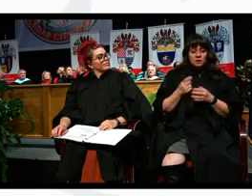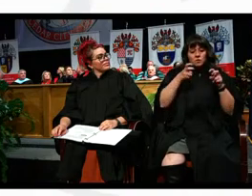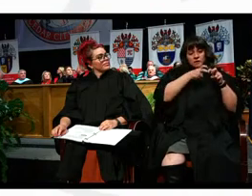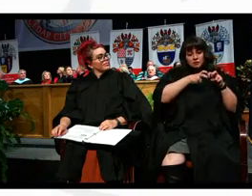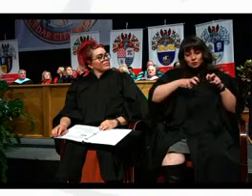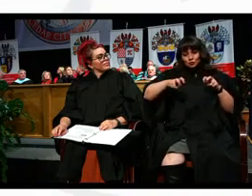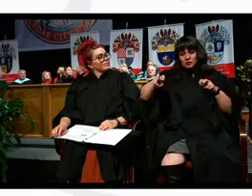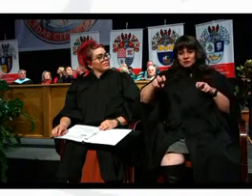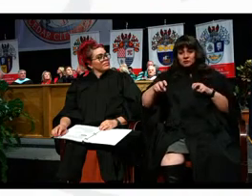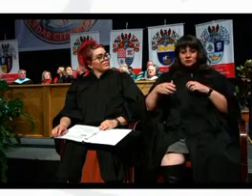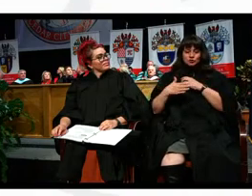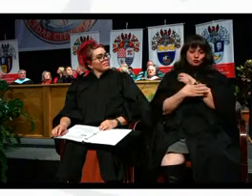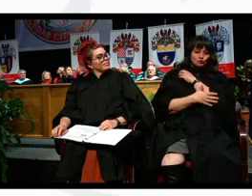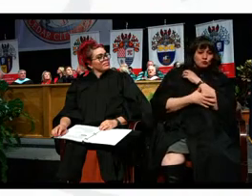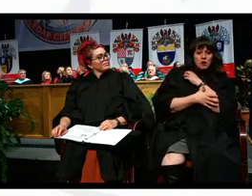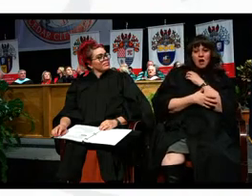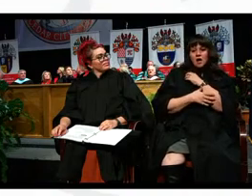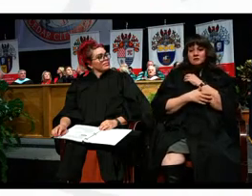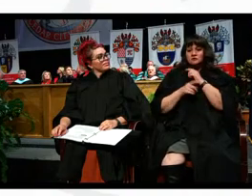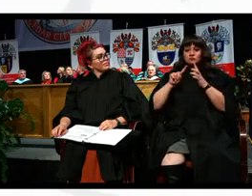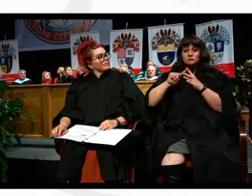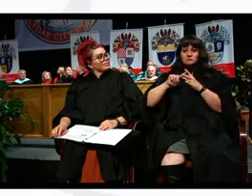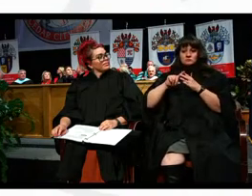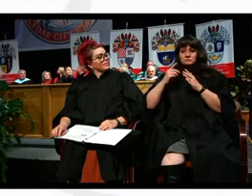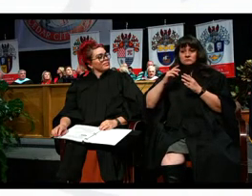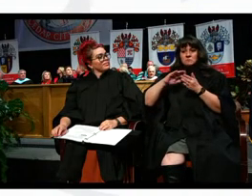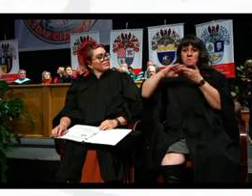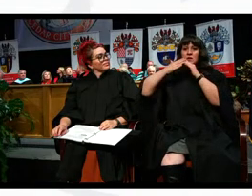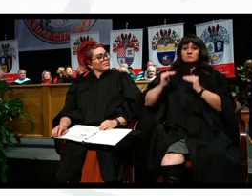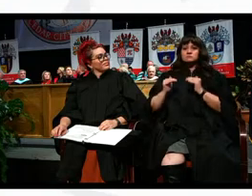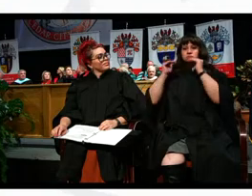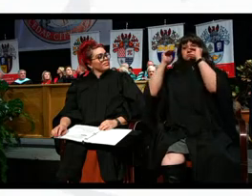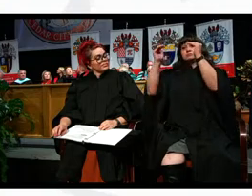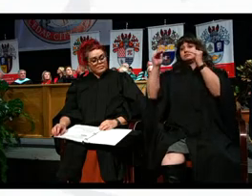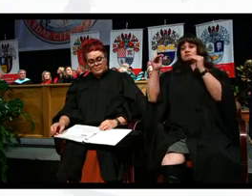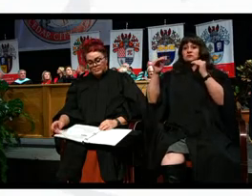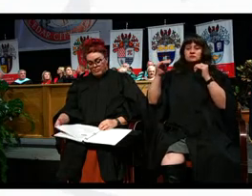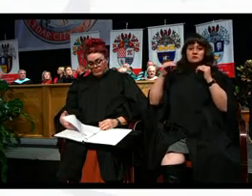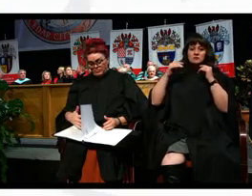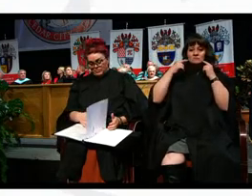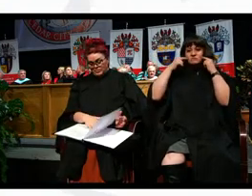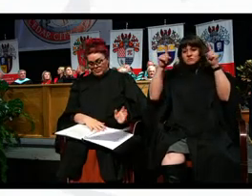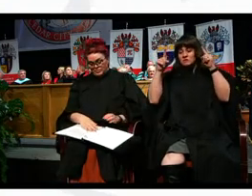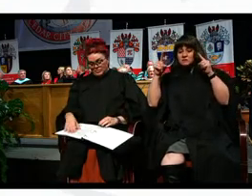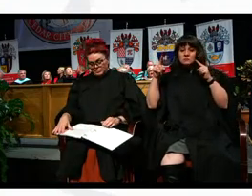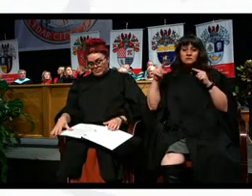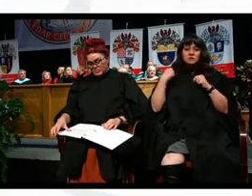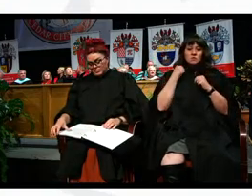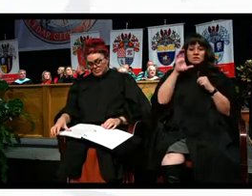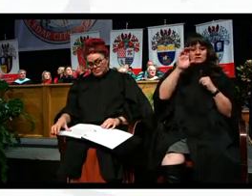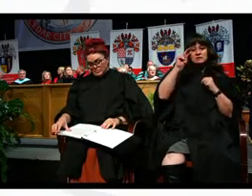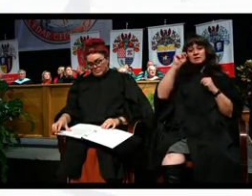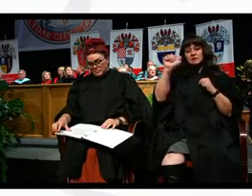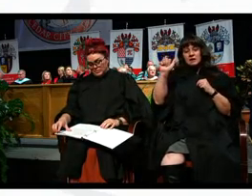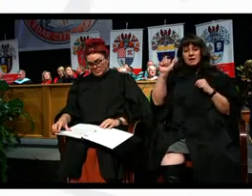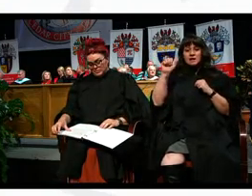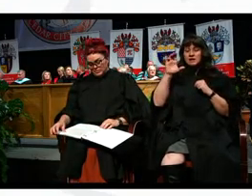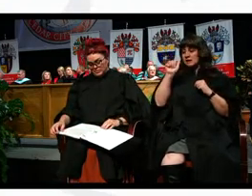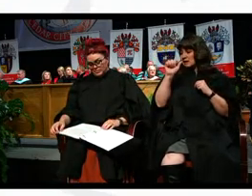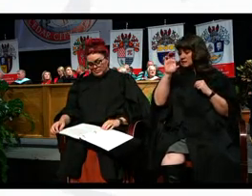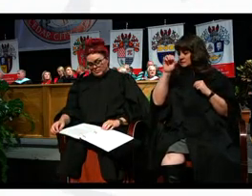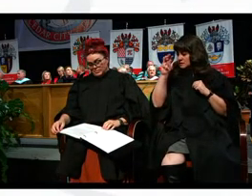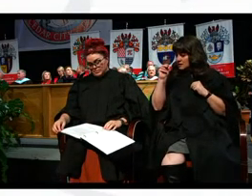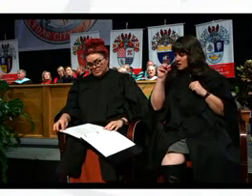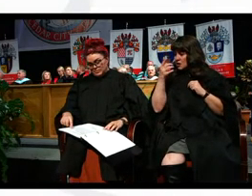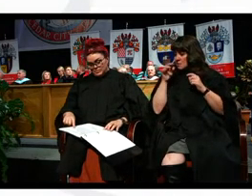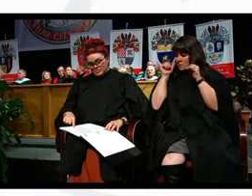country and rose to fame and stardom with number one hits, Grammy, Dove, CMA, and ACM awards, and